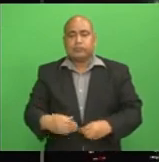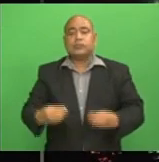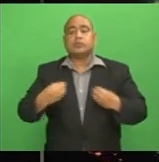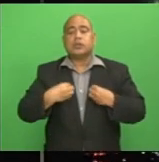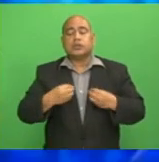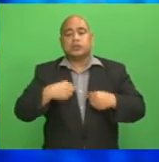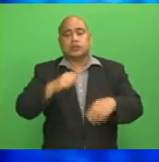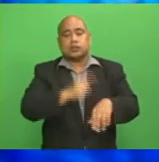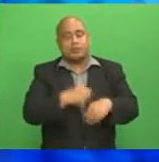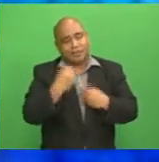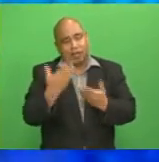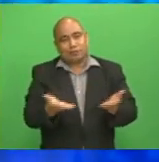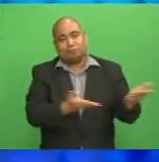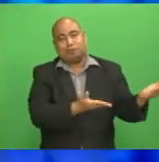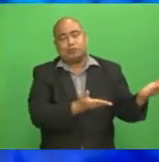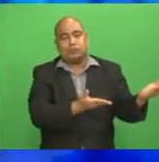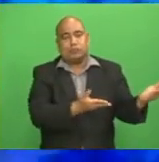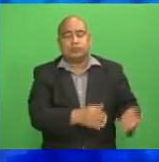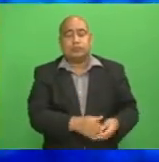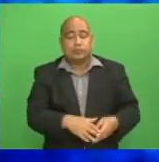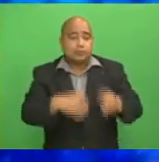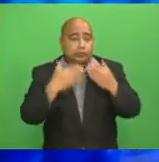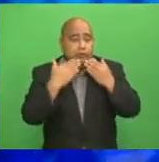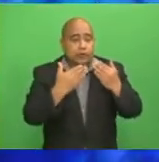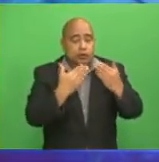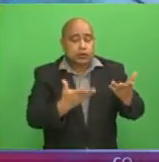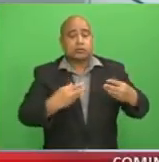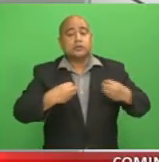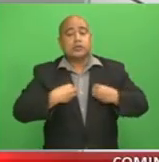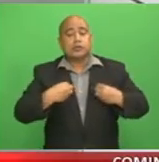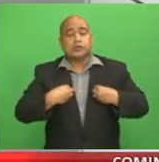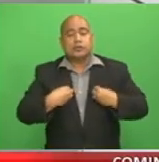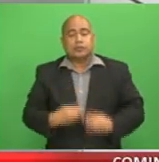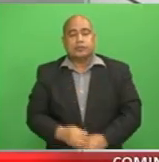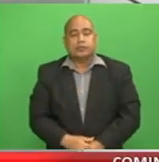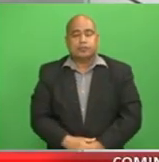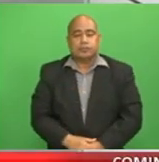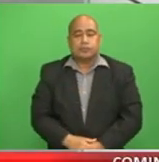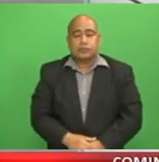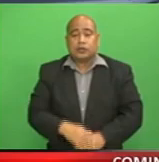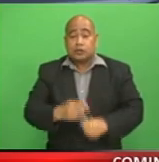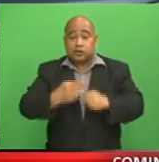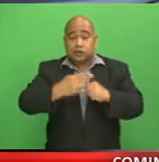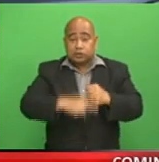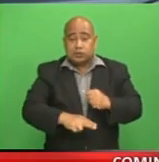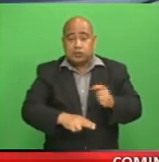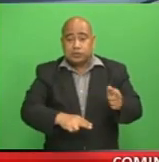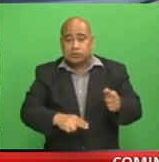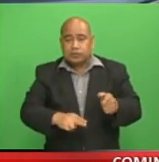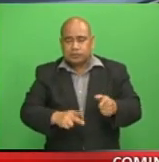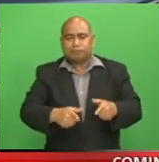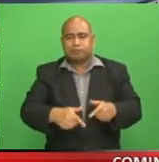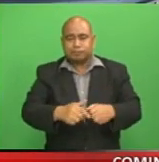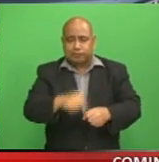Whitney. Thanks, Jackie. Coming up in business tonight, an aluminium company retains all staff.